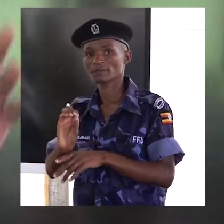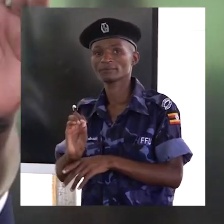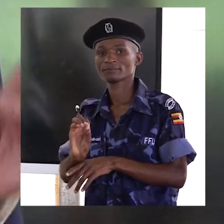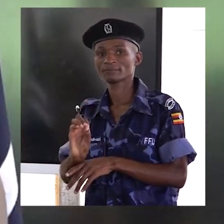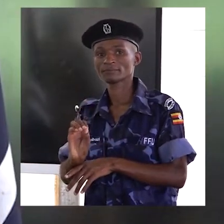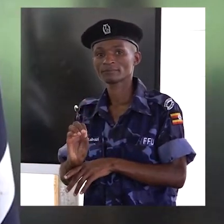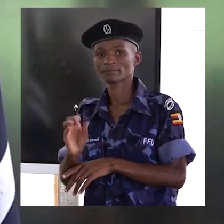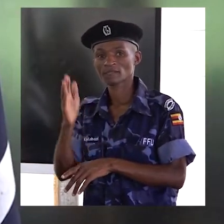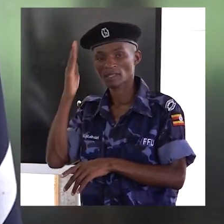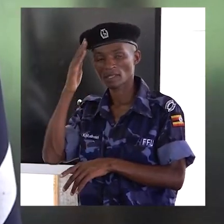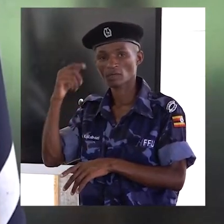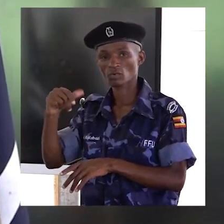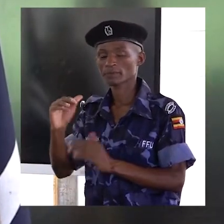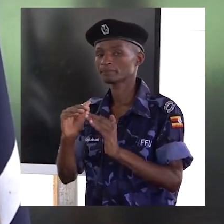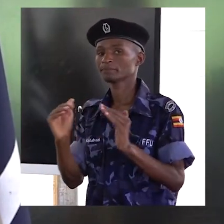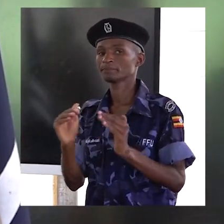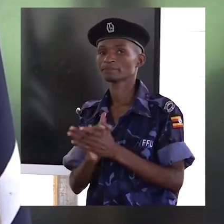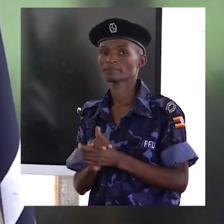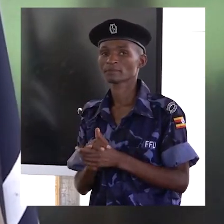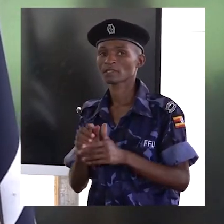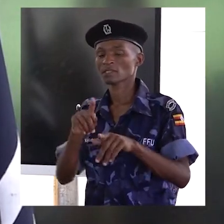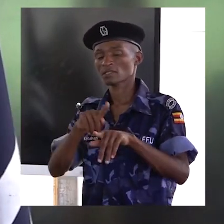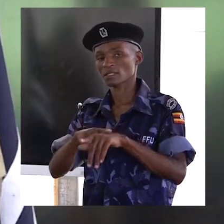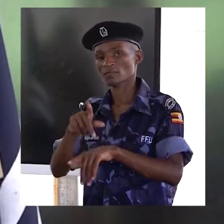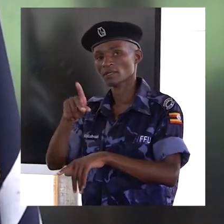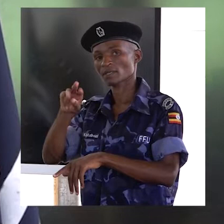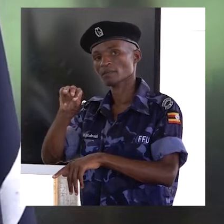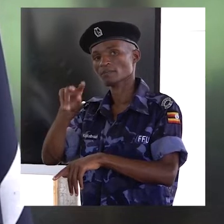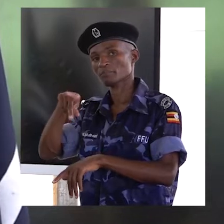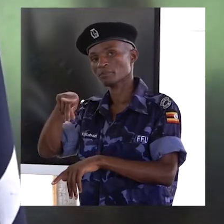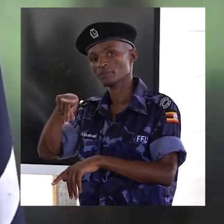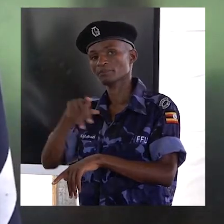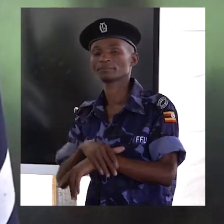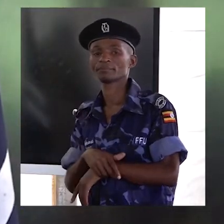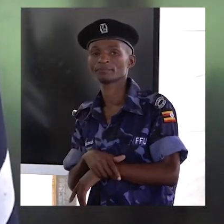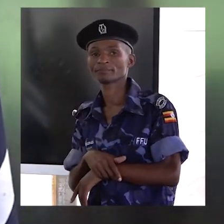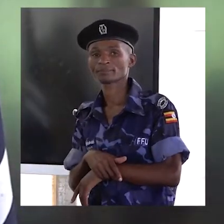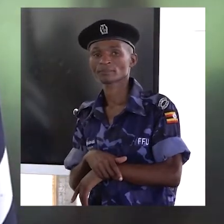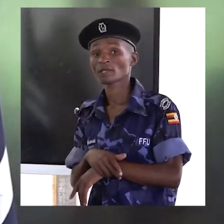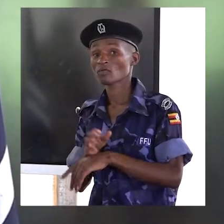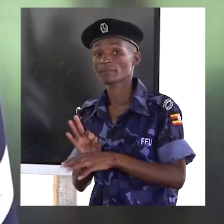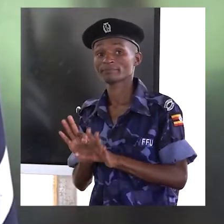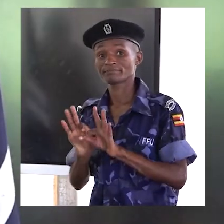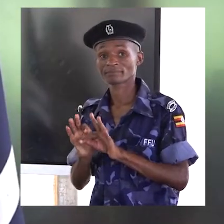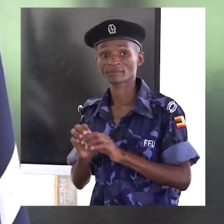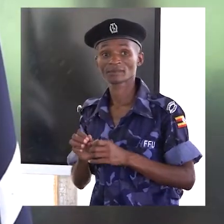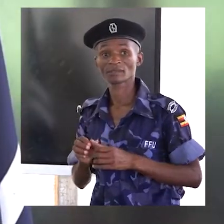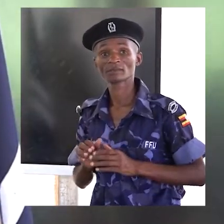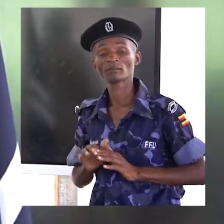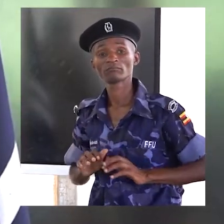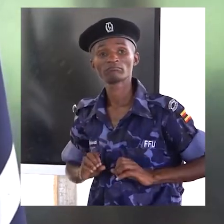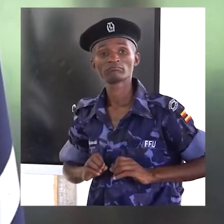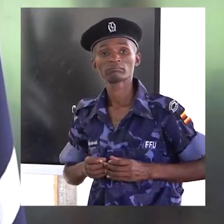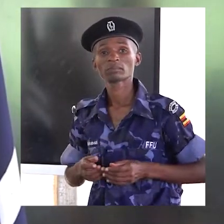at the headquarter level and at KMP, we have greatly extended protection to